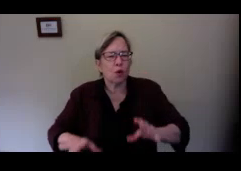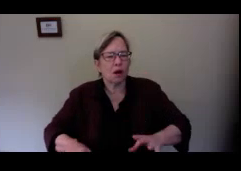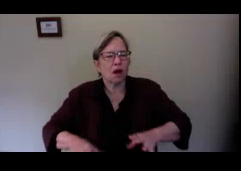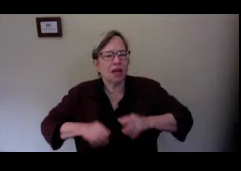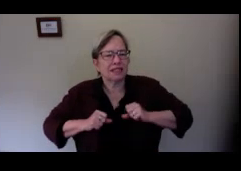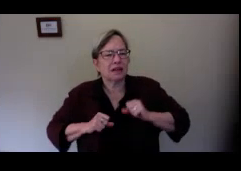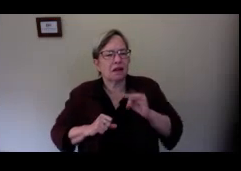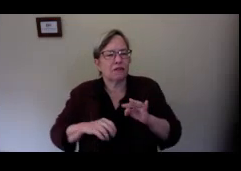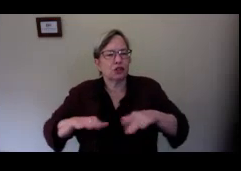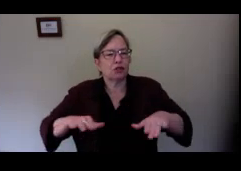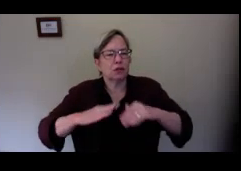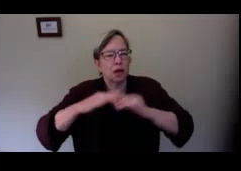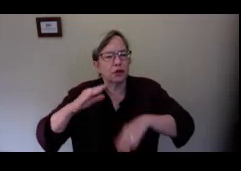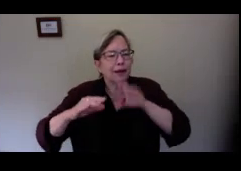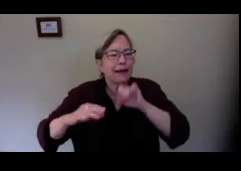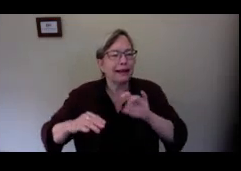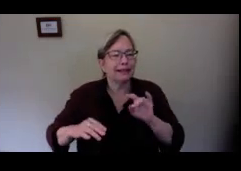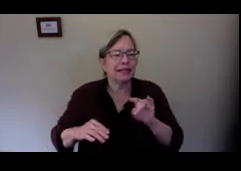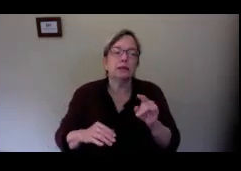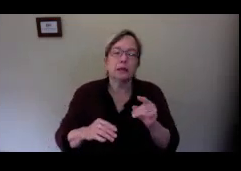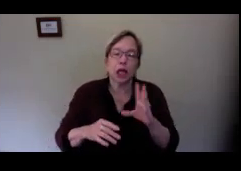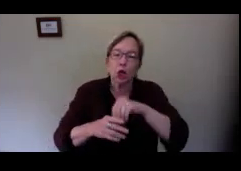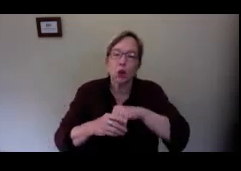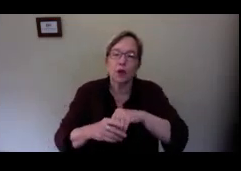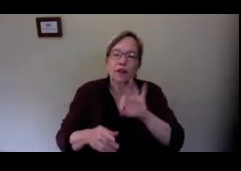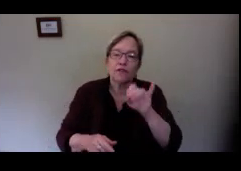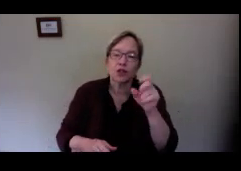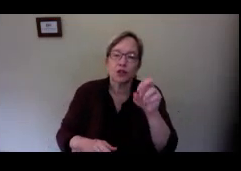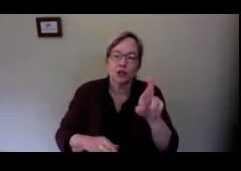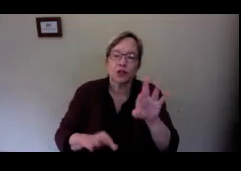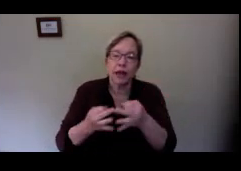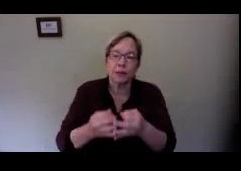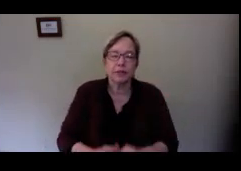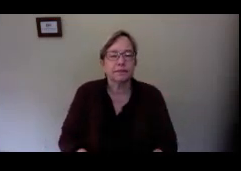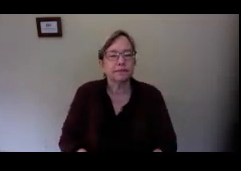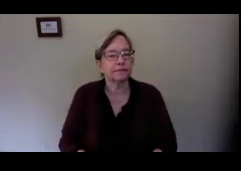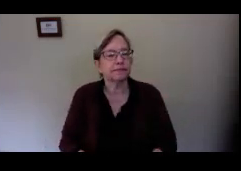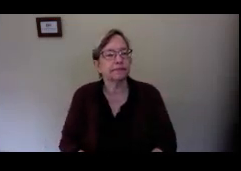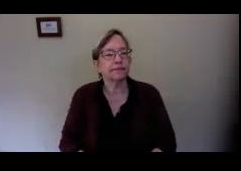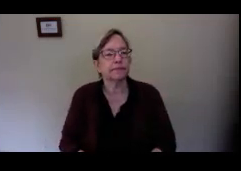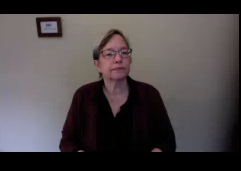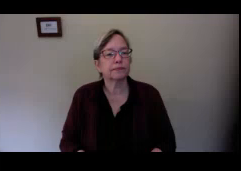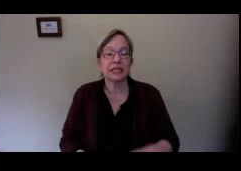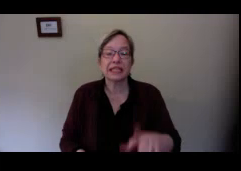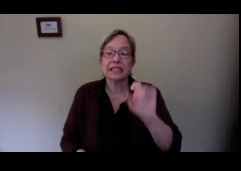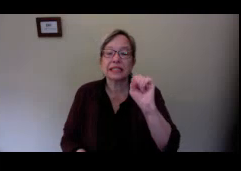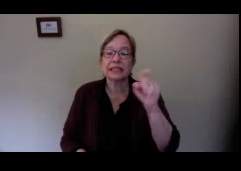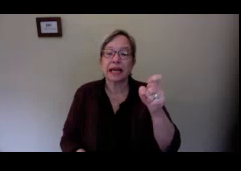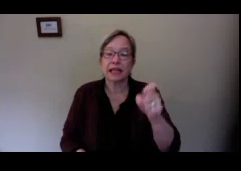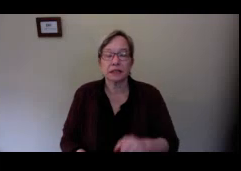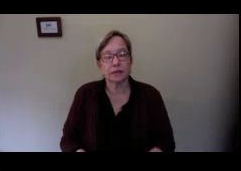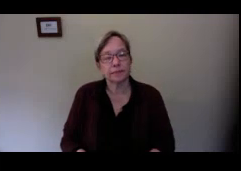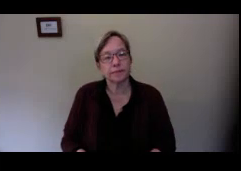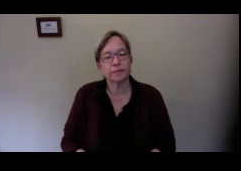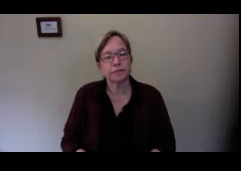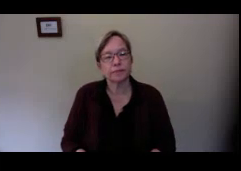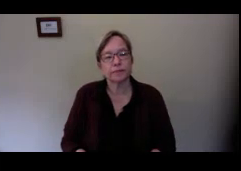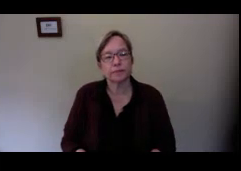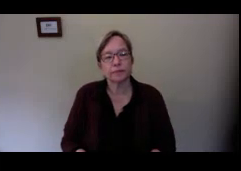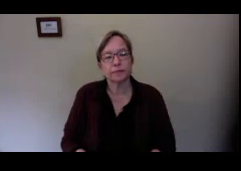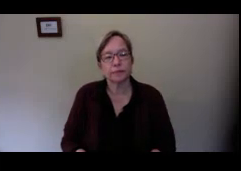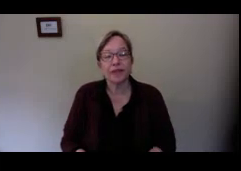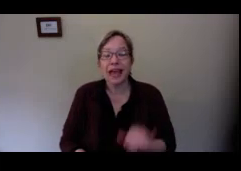the age of 18. So it would include foster children. Next slide. Sex. So sex as